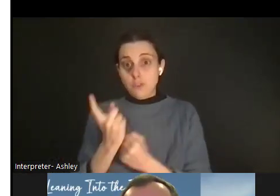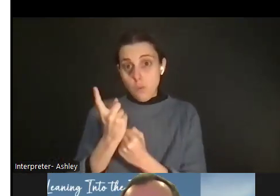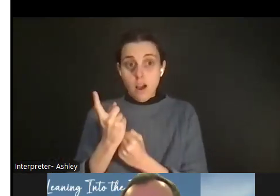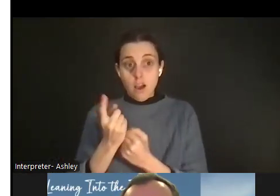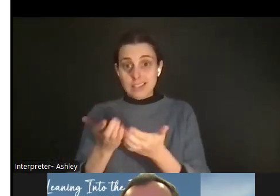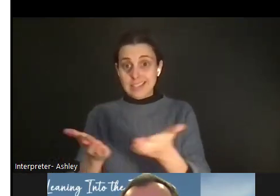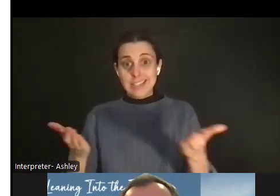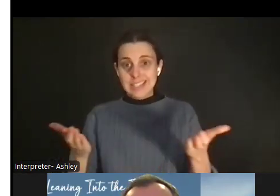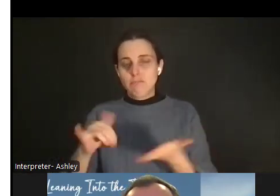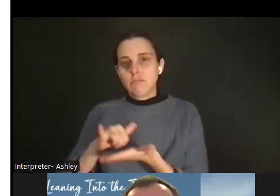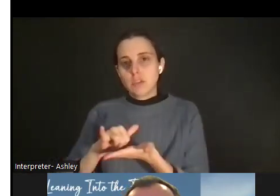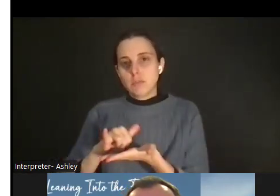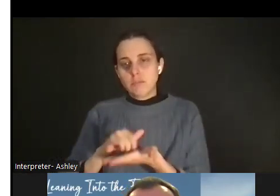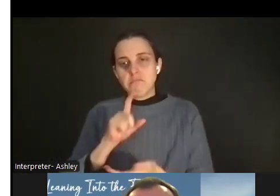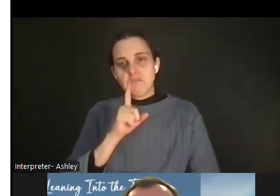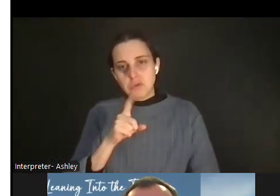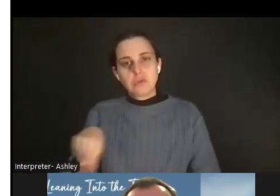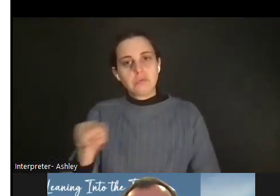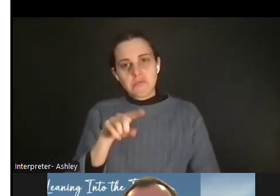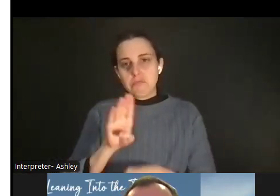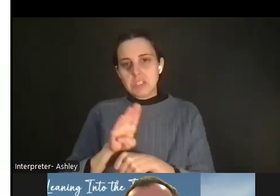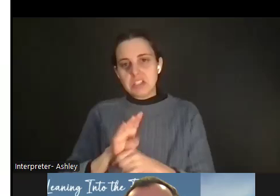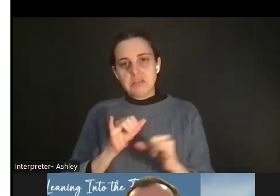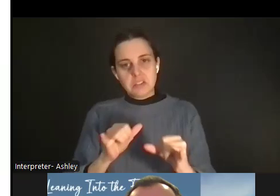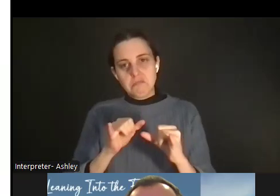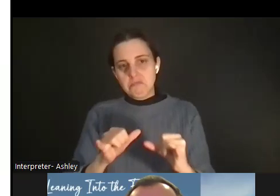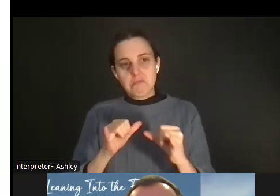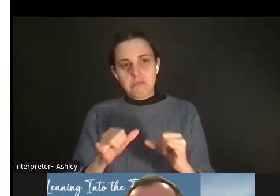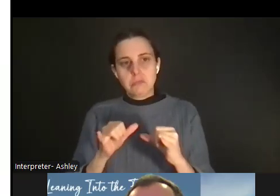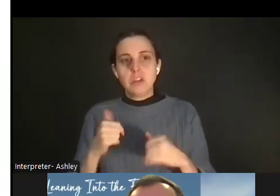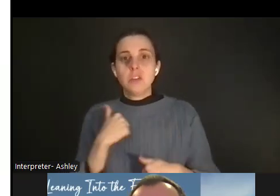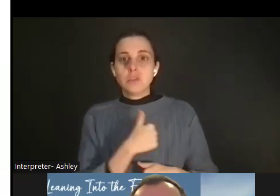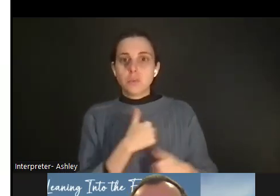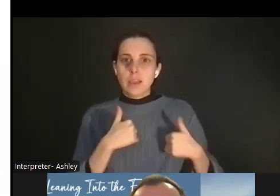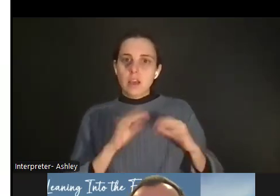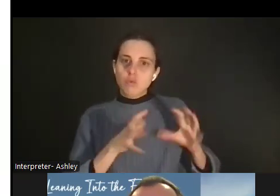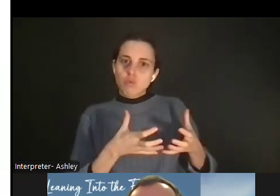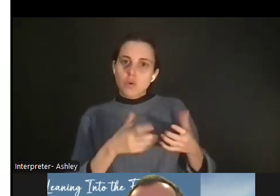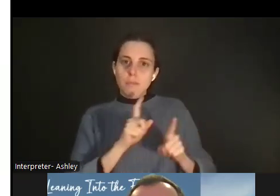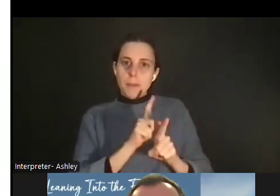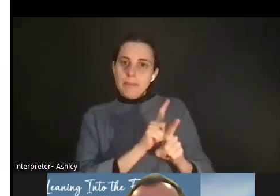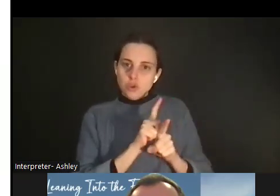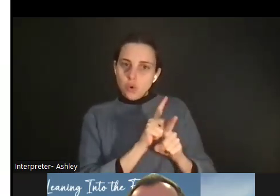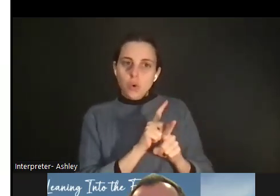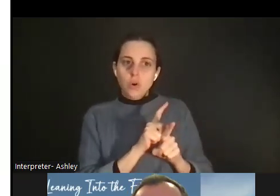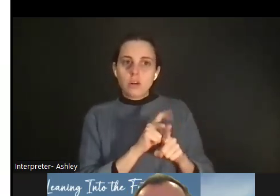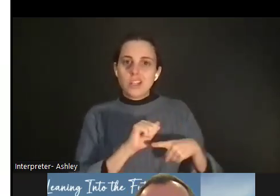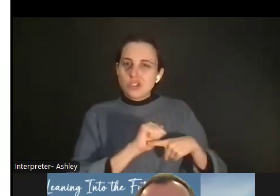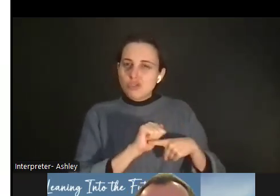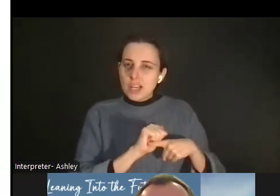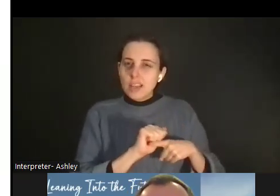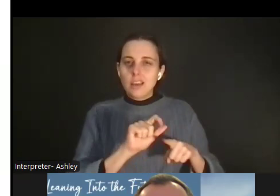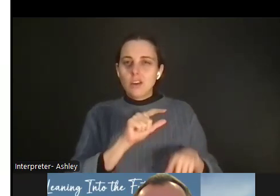So we assigned a mentor. We have this group of mentors, our training and quality team, our PMOE,